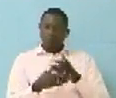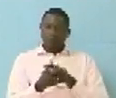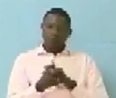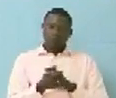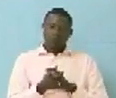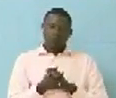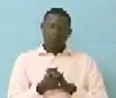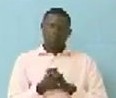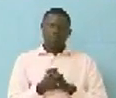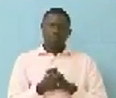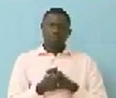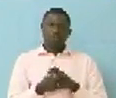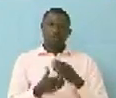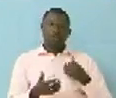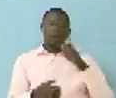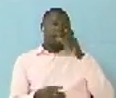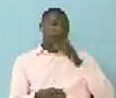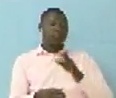The accused persons,